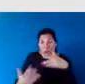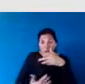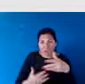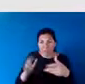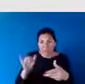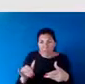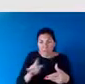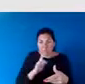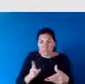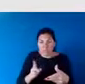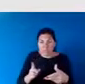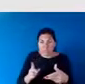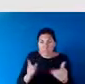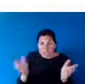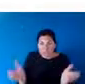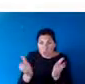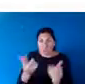species.